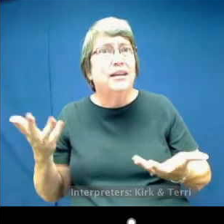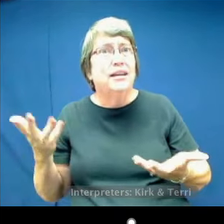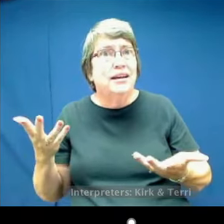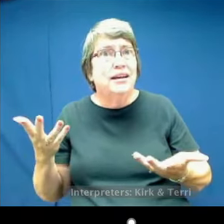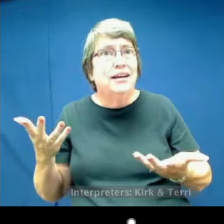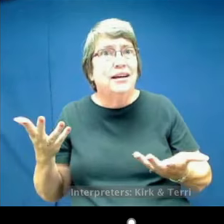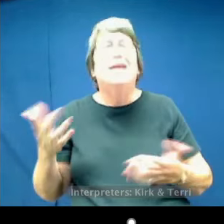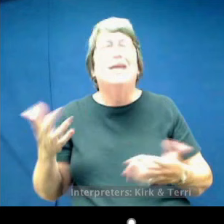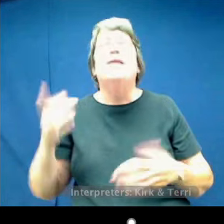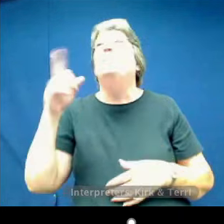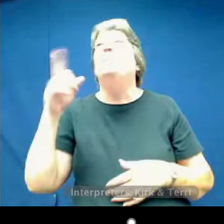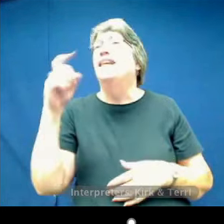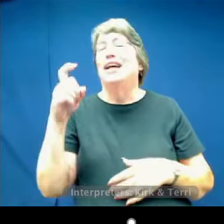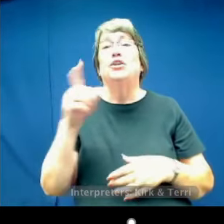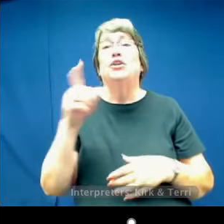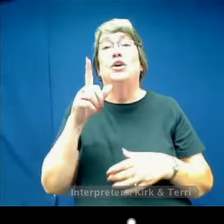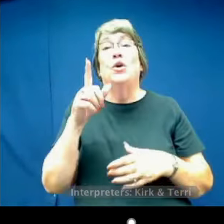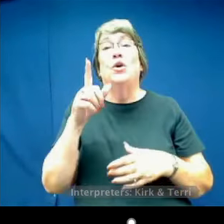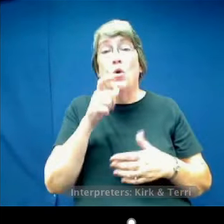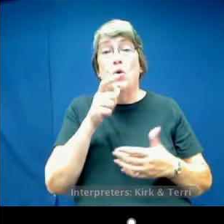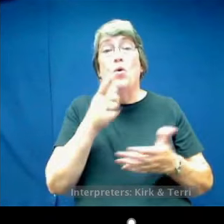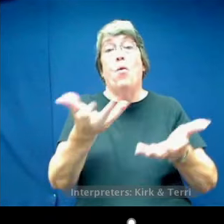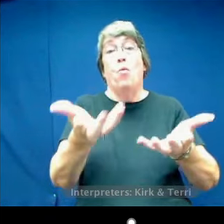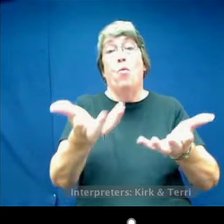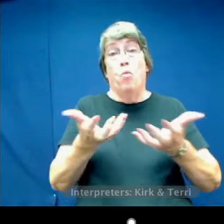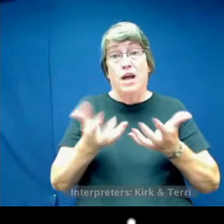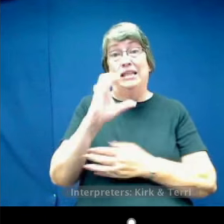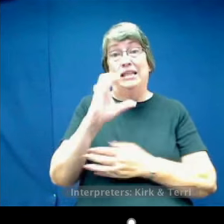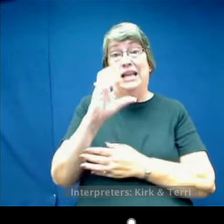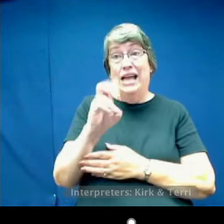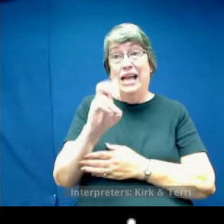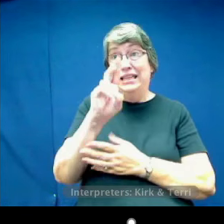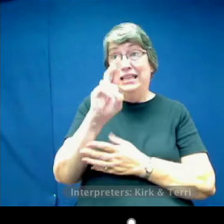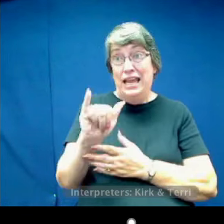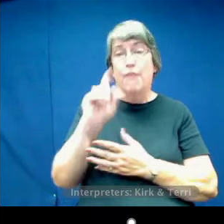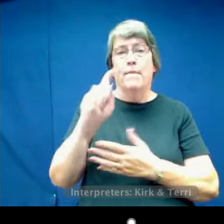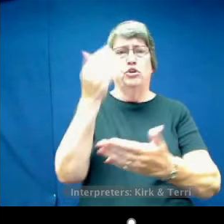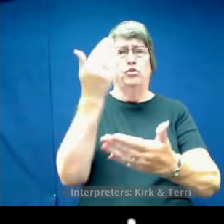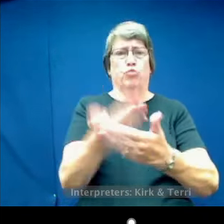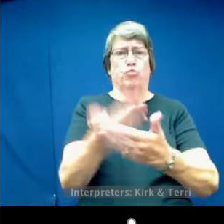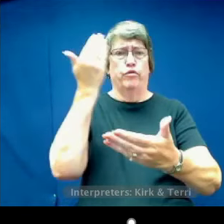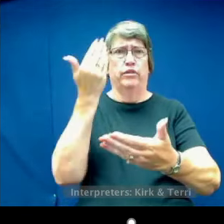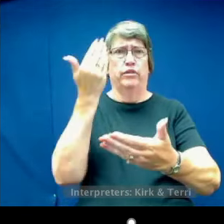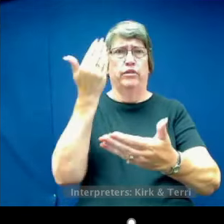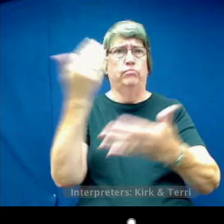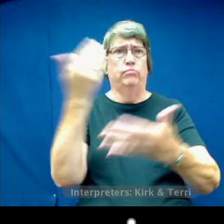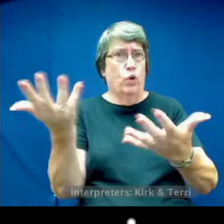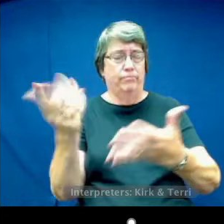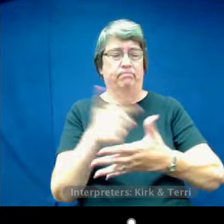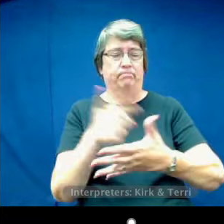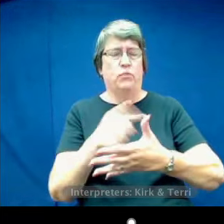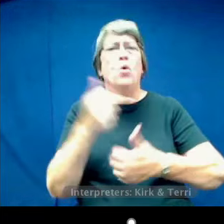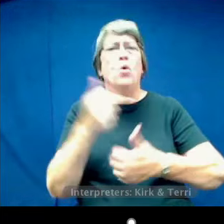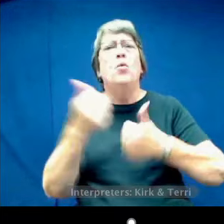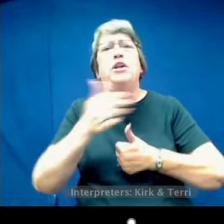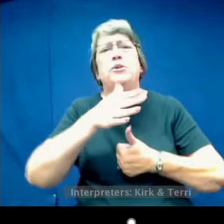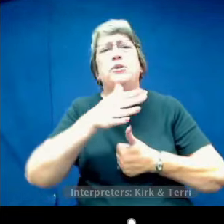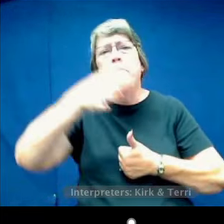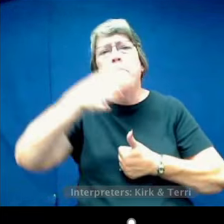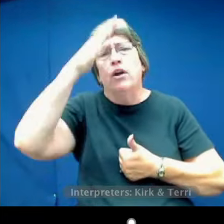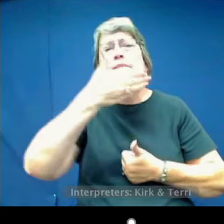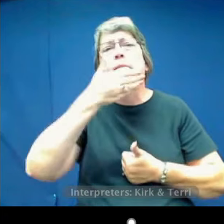things. These are some of the factors. That which parent is the most suitable custodian based on